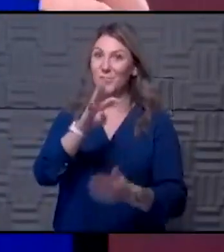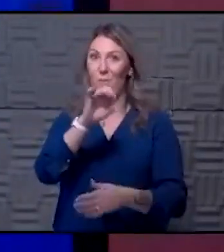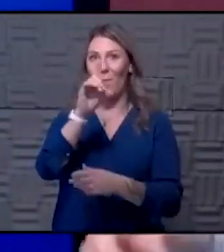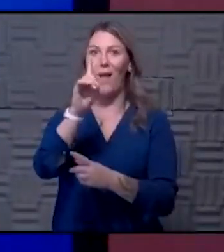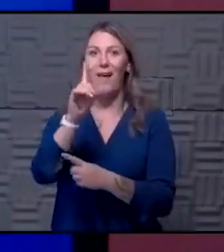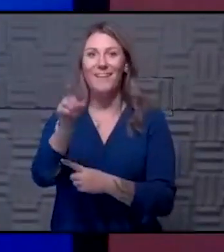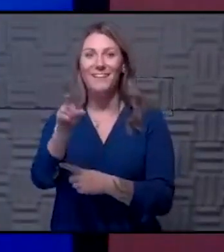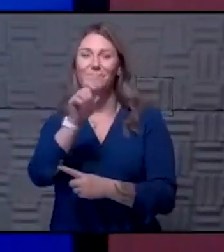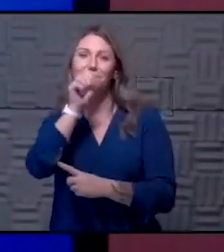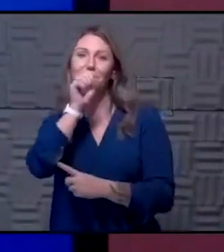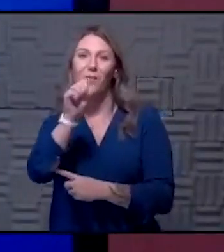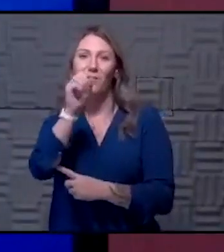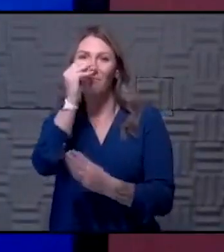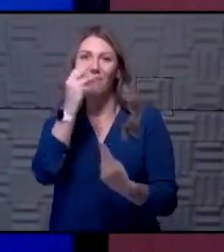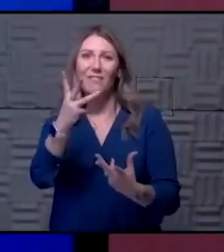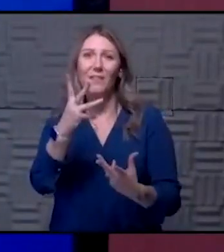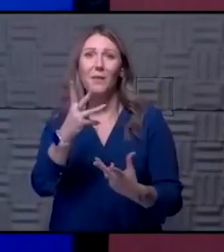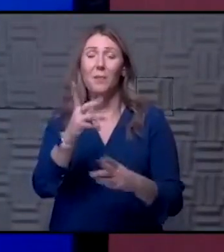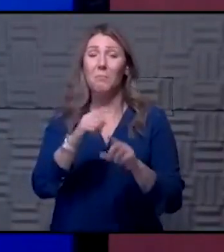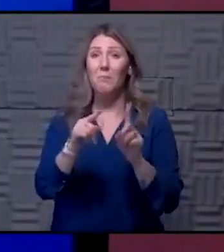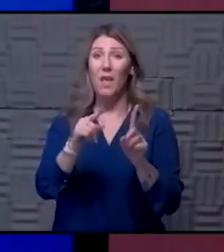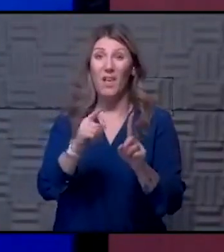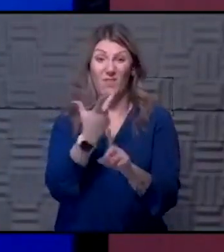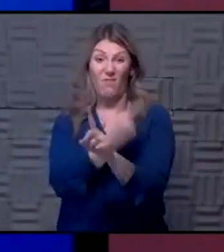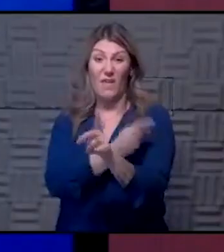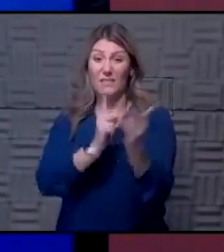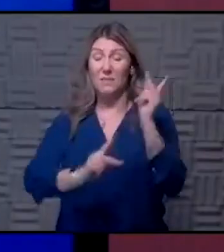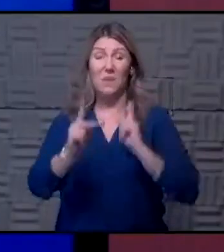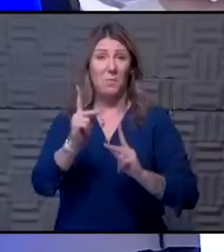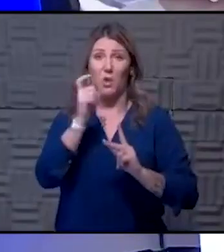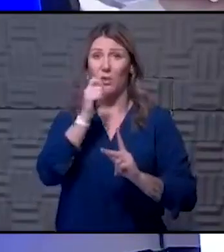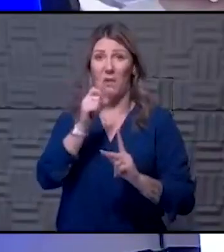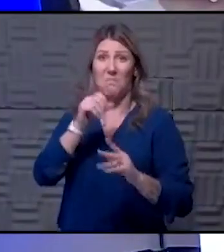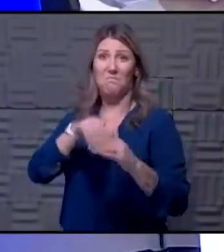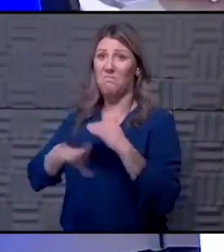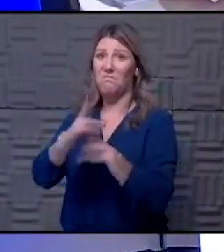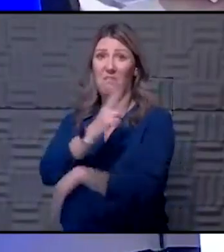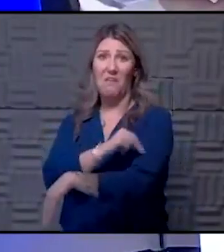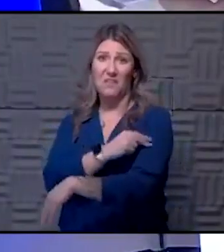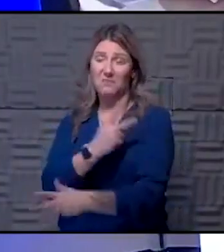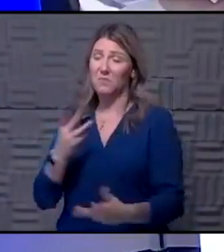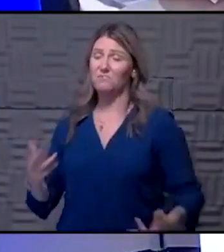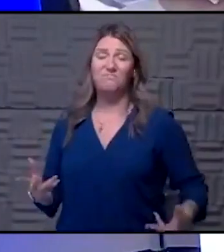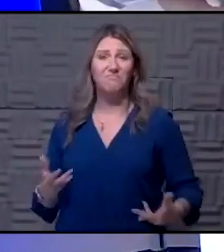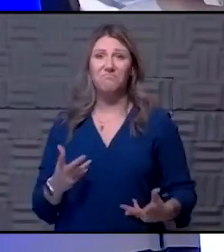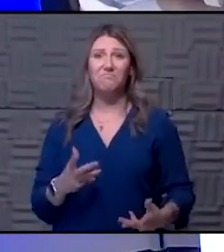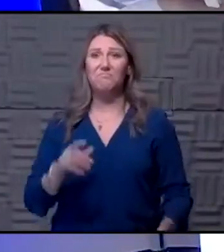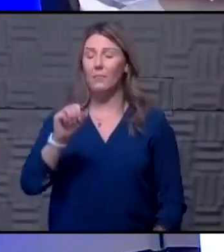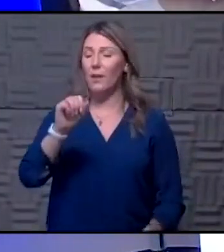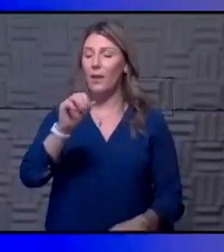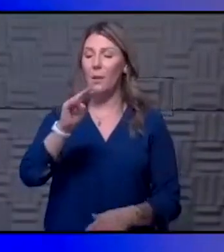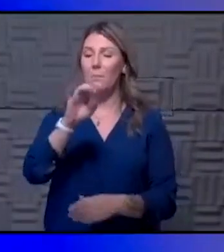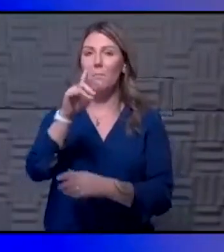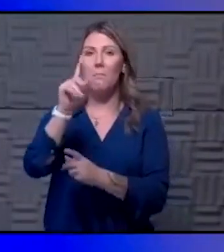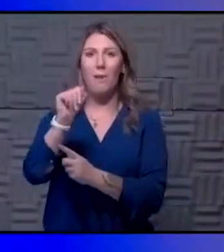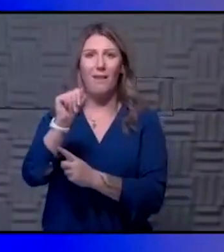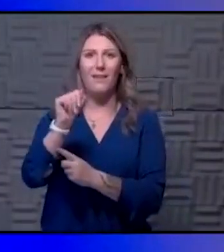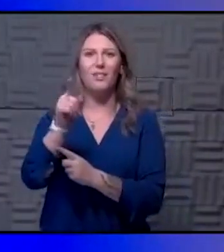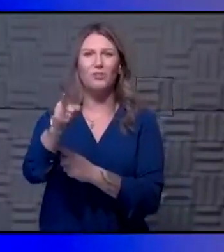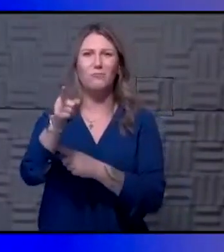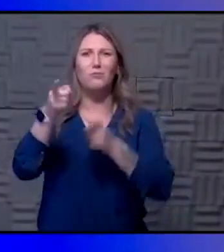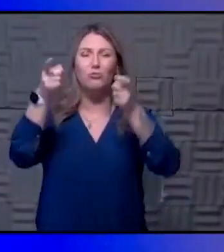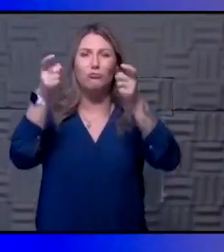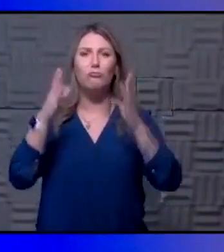But we know that we're not seeing vaccinated people coming in and being hospitalized. That's it. Amanda Cackler, our Director